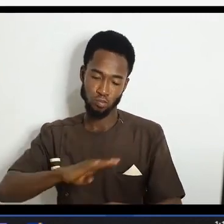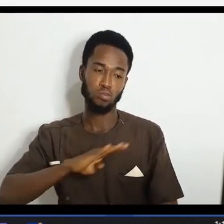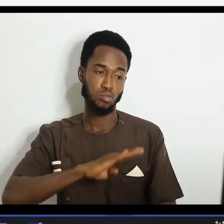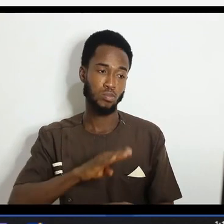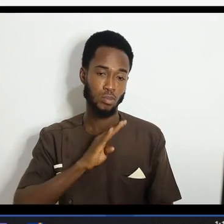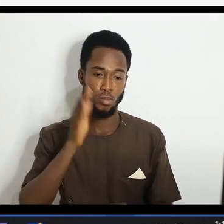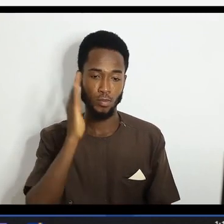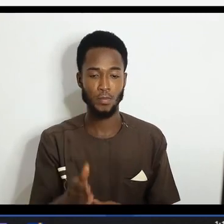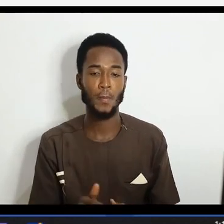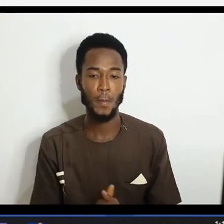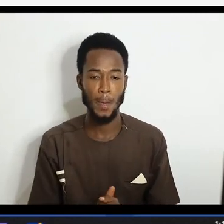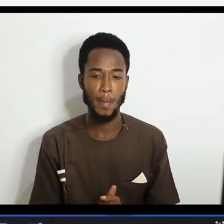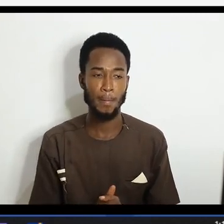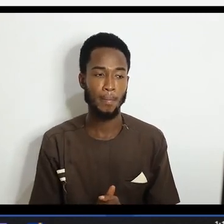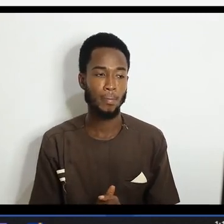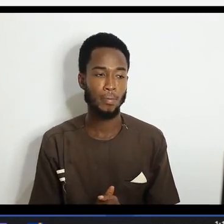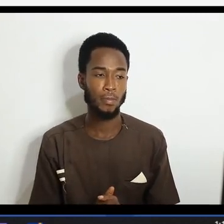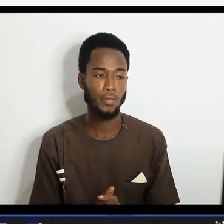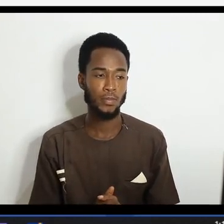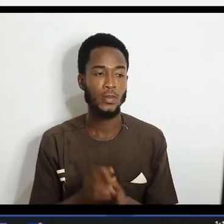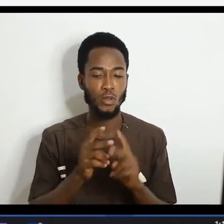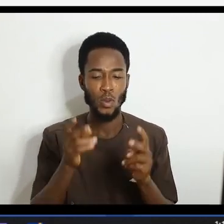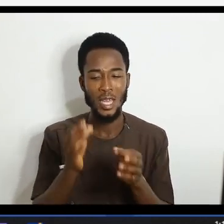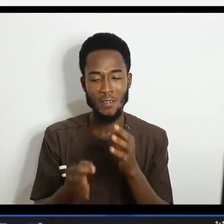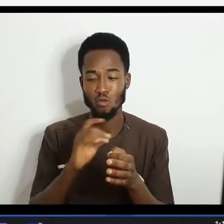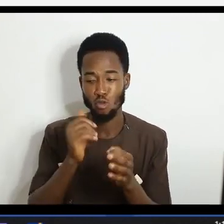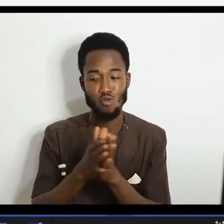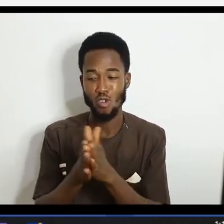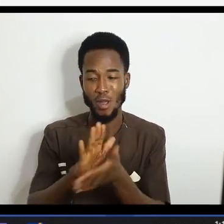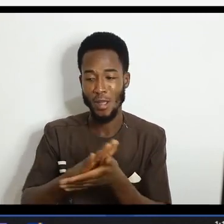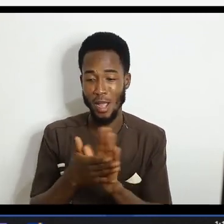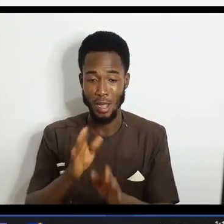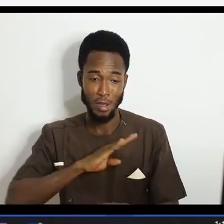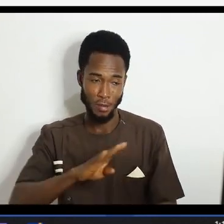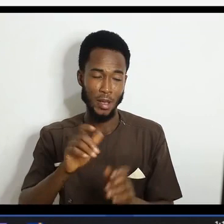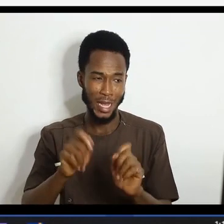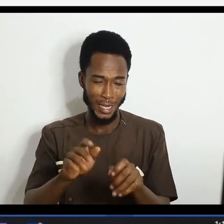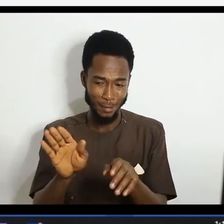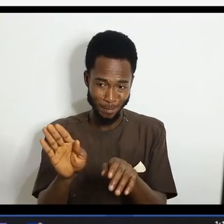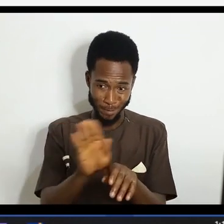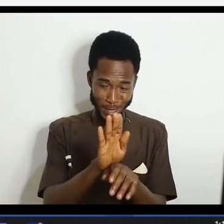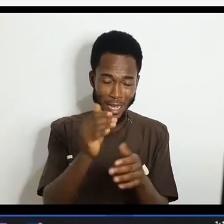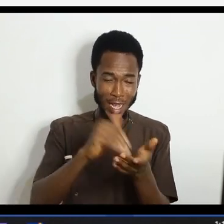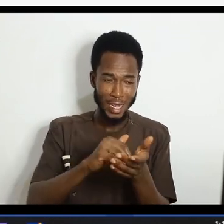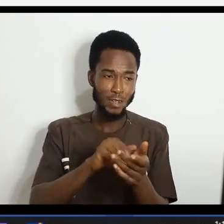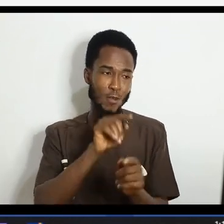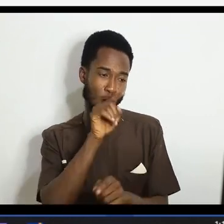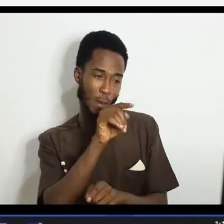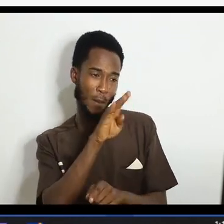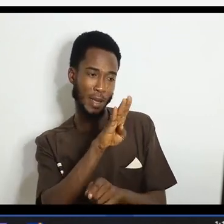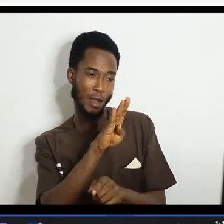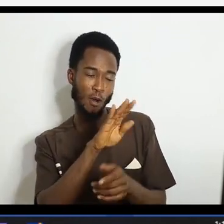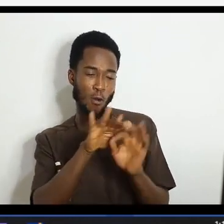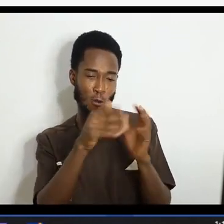will be bold. So if you don't want it to be bold, you can select it and you click the